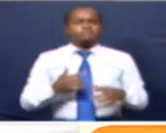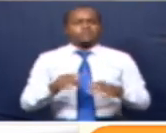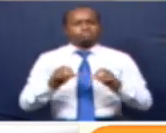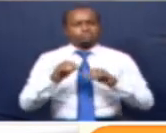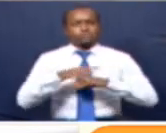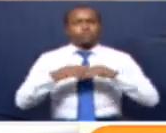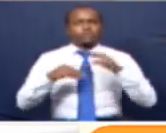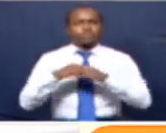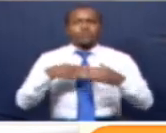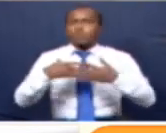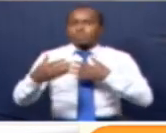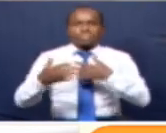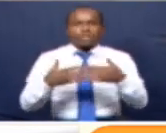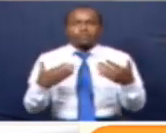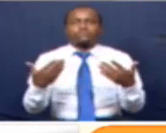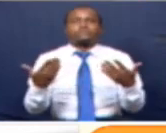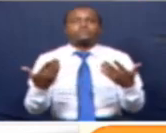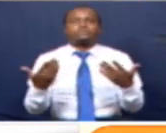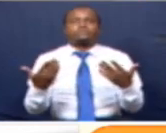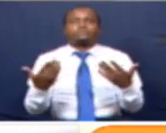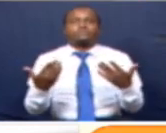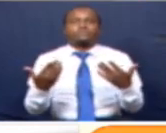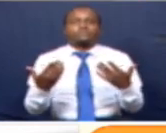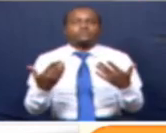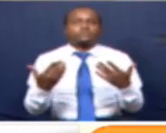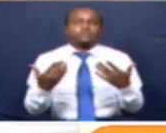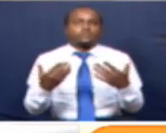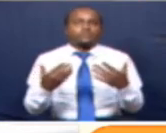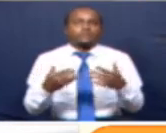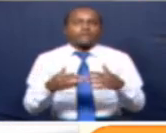without necessarily at the same time going against